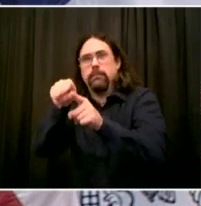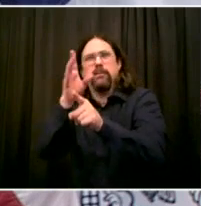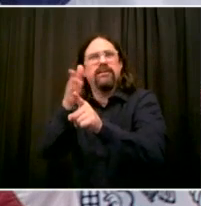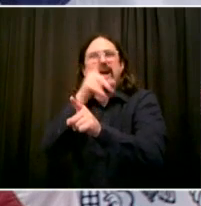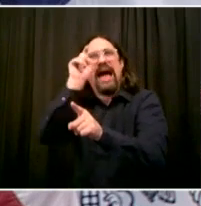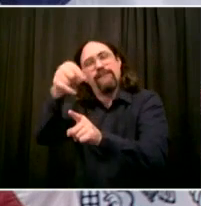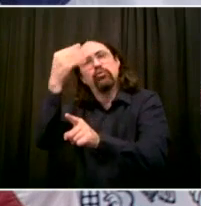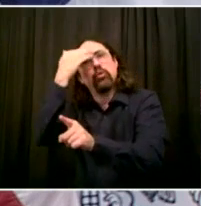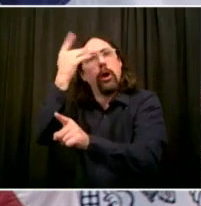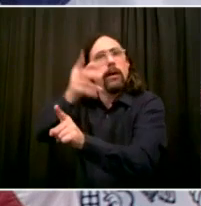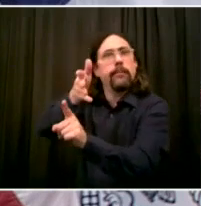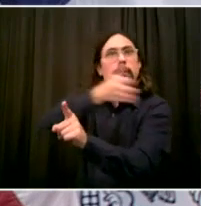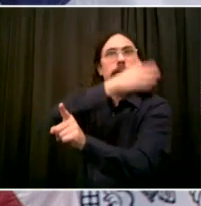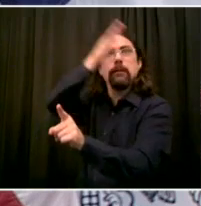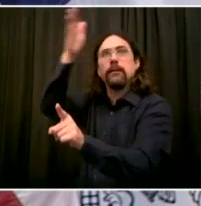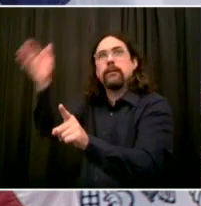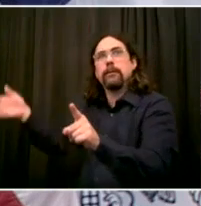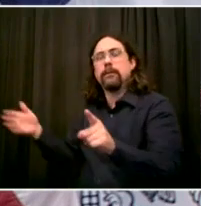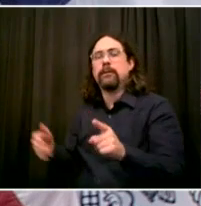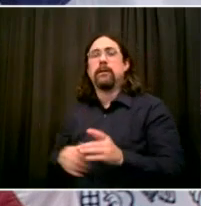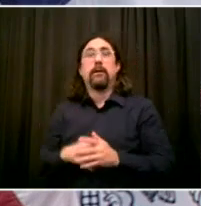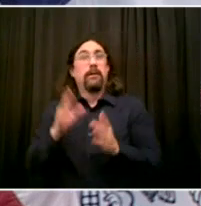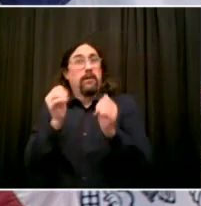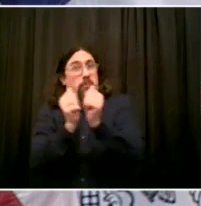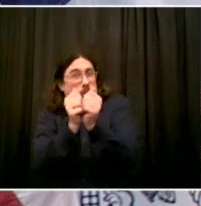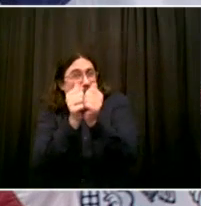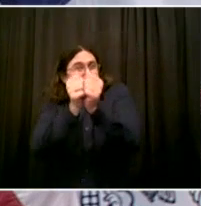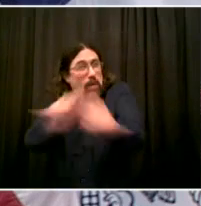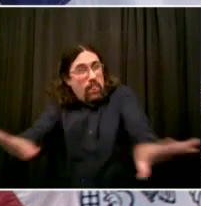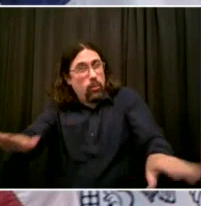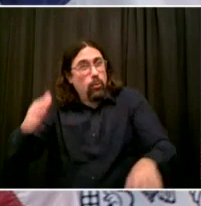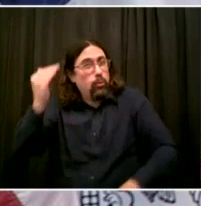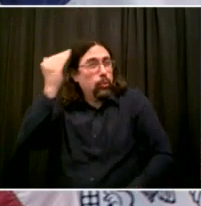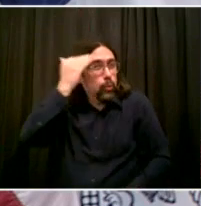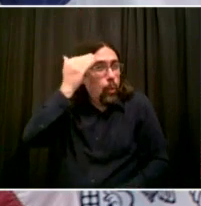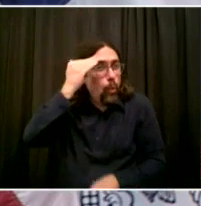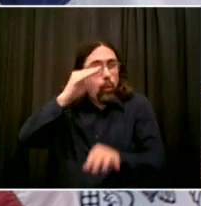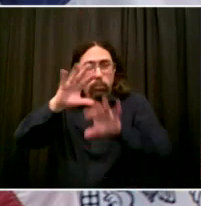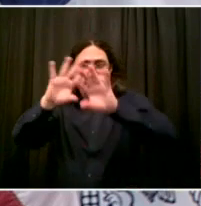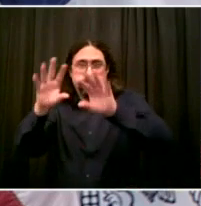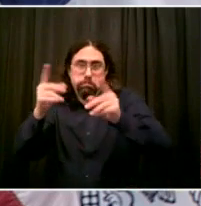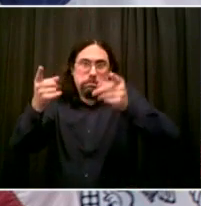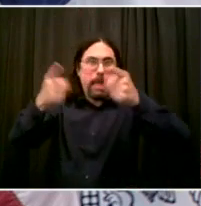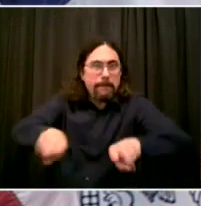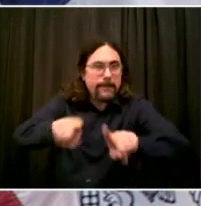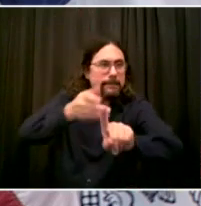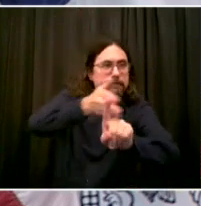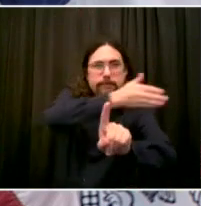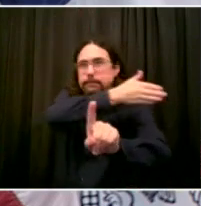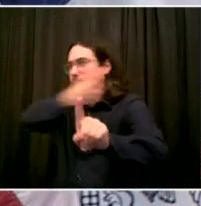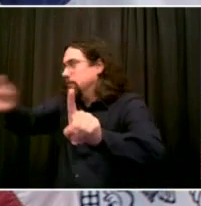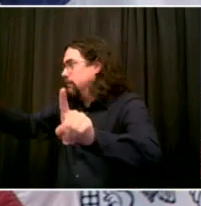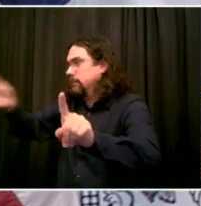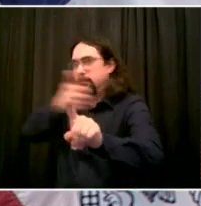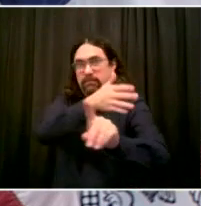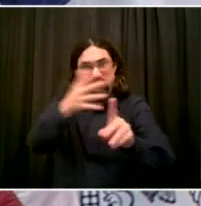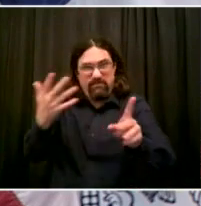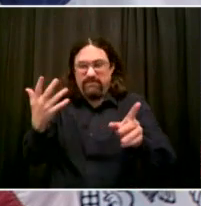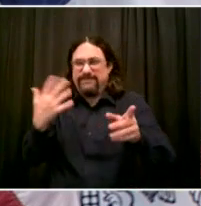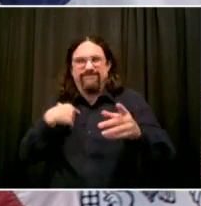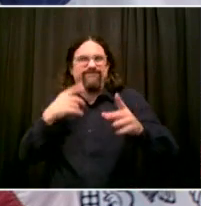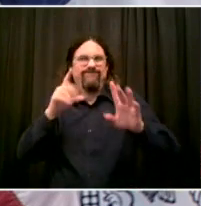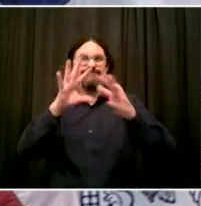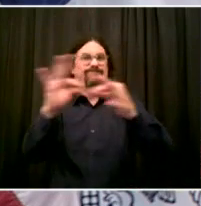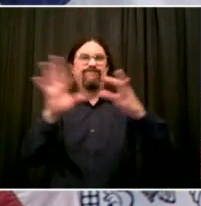make sure we get it to you. We take every incident seriously, as you've seen. Again, I emphasize the vast majority of our officers do